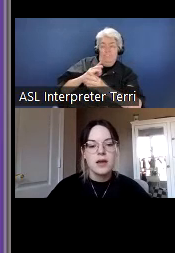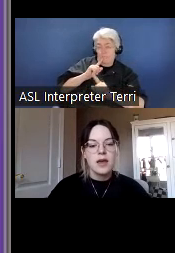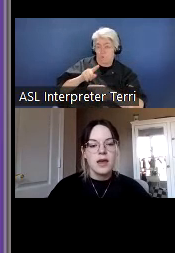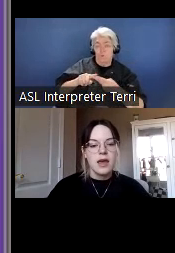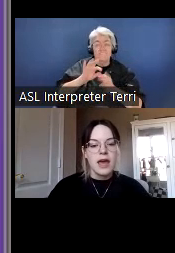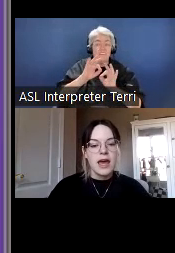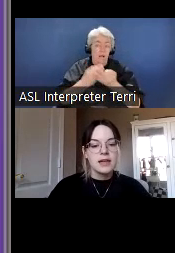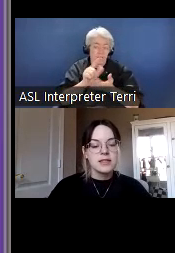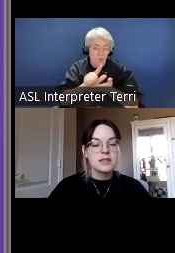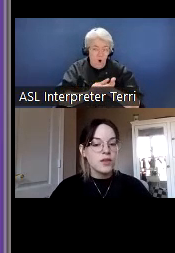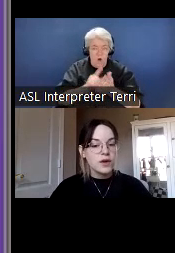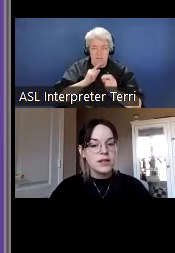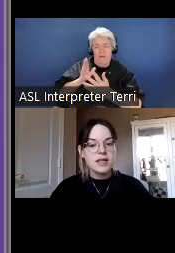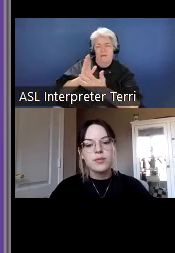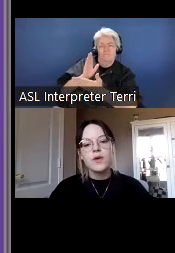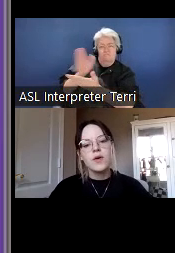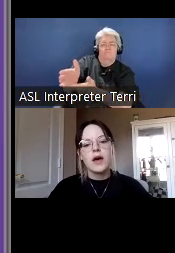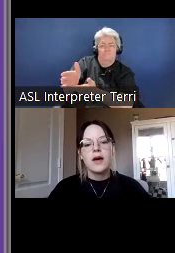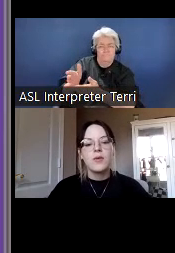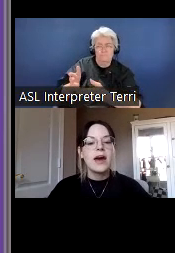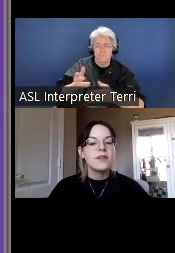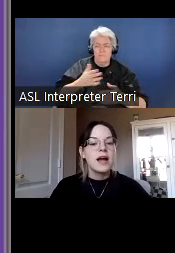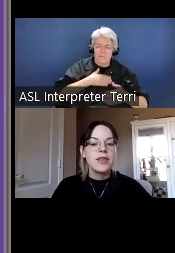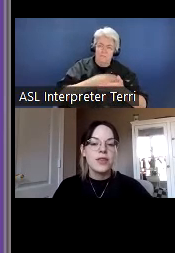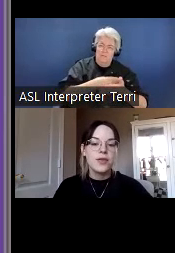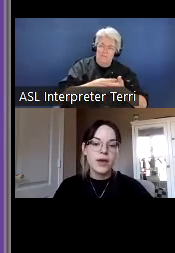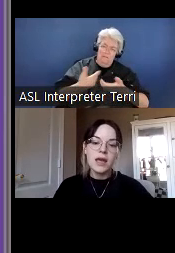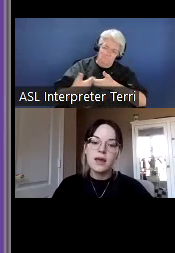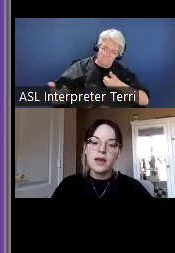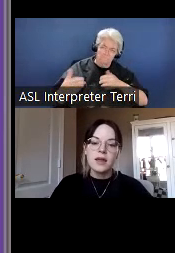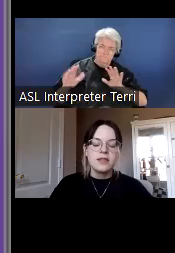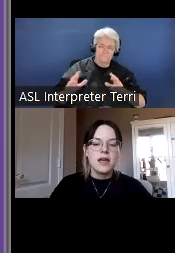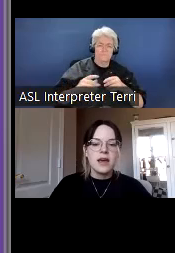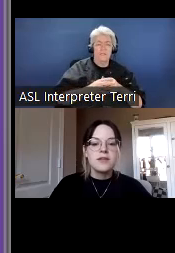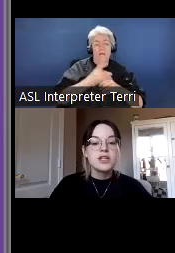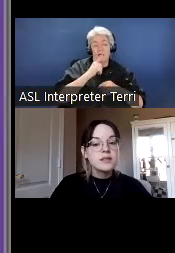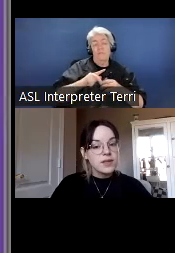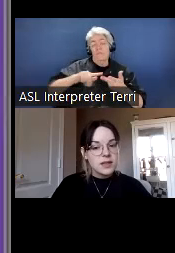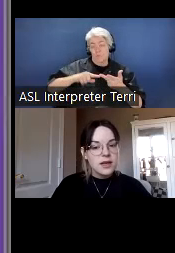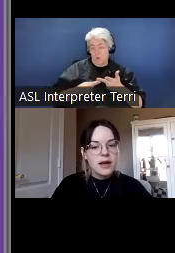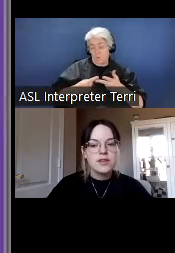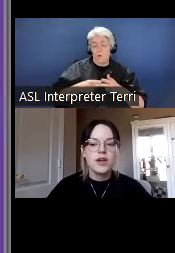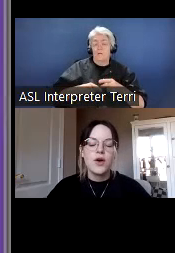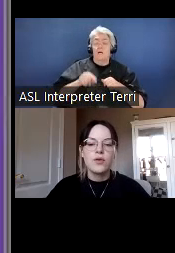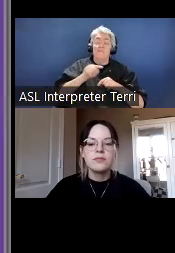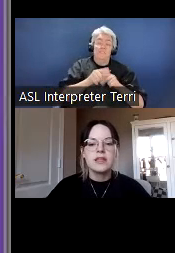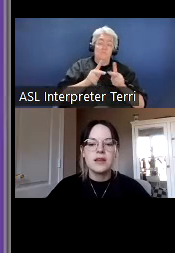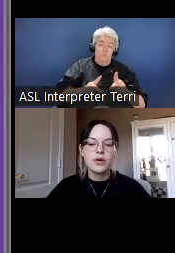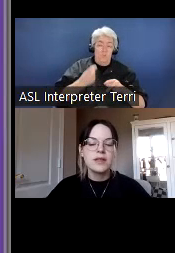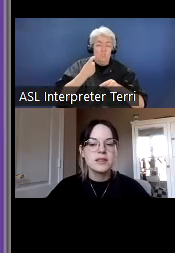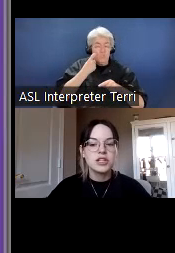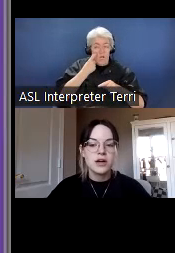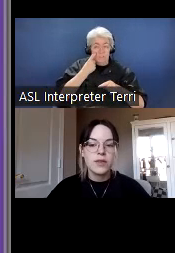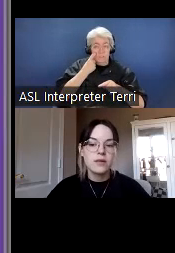options. And as the third example, we have client three. They have just physically left the home